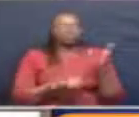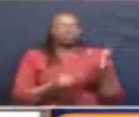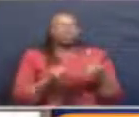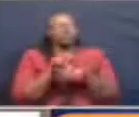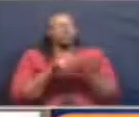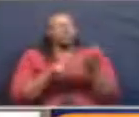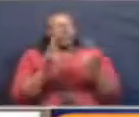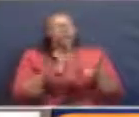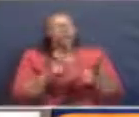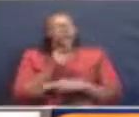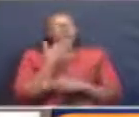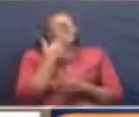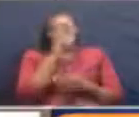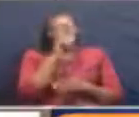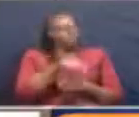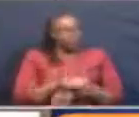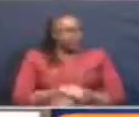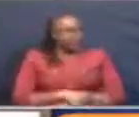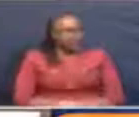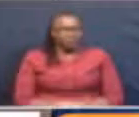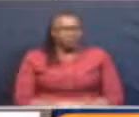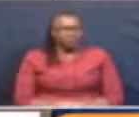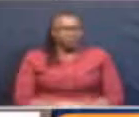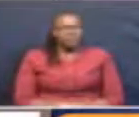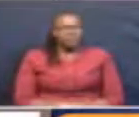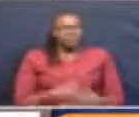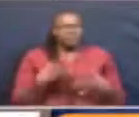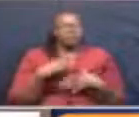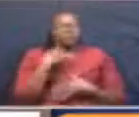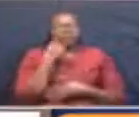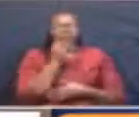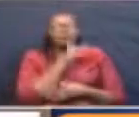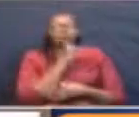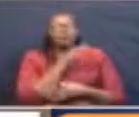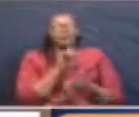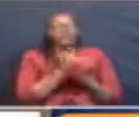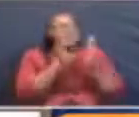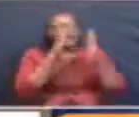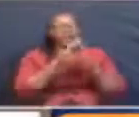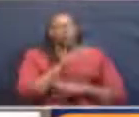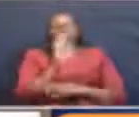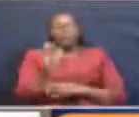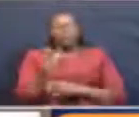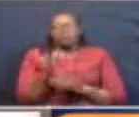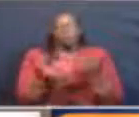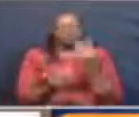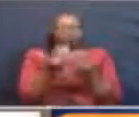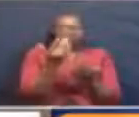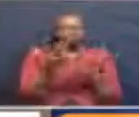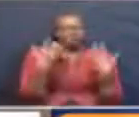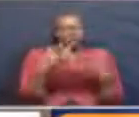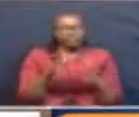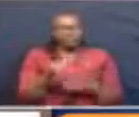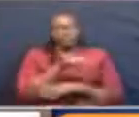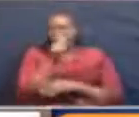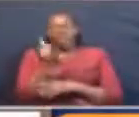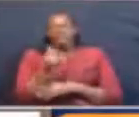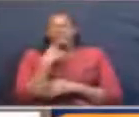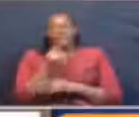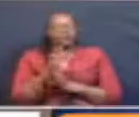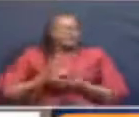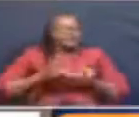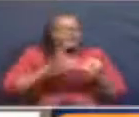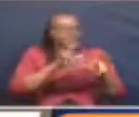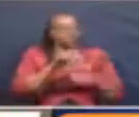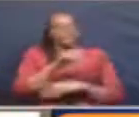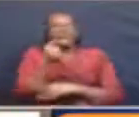been briefed. What exactly has happened, and how do you respond to these people who are complaining that they have their houses have been torched? Some saying